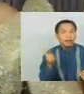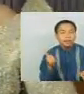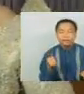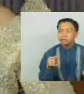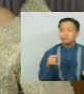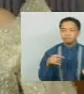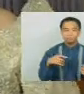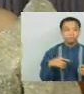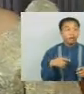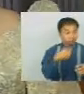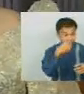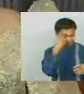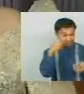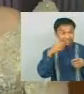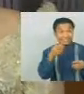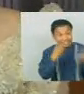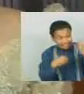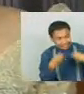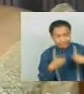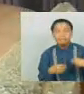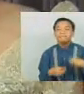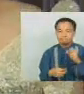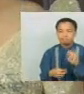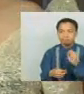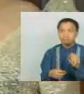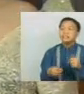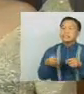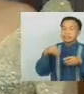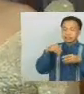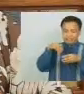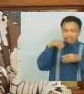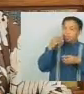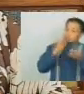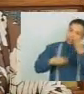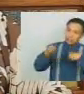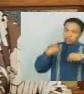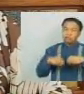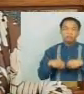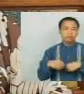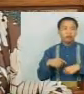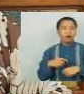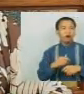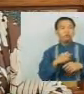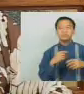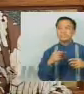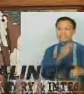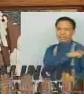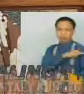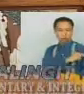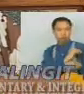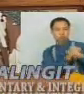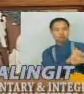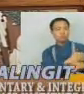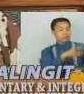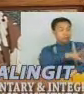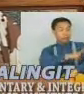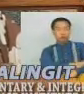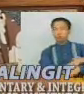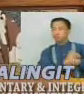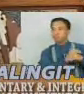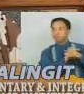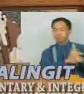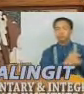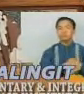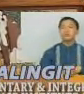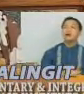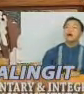May sila natural susceptible. repellent na sila. Yes, kasi Okay. wala dun yung kakainin ng lamok sa kanila. And it was with you.